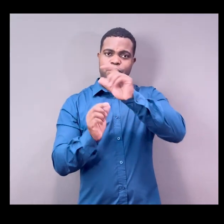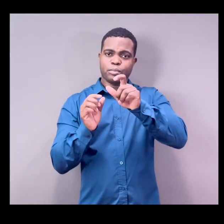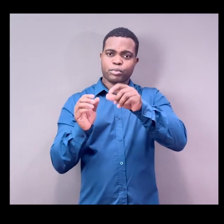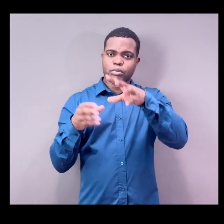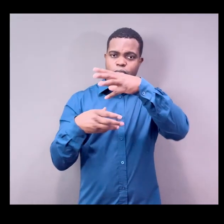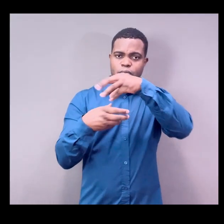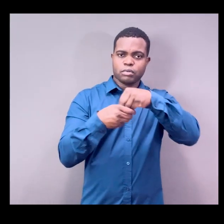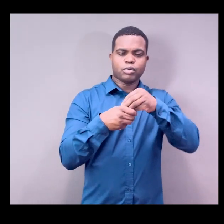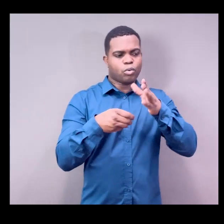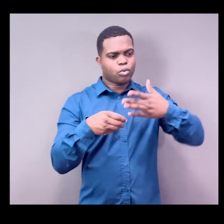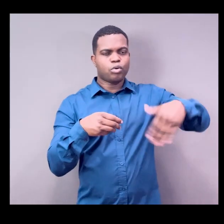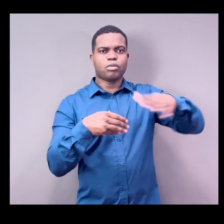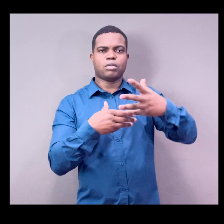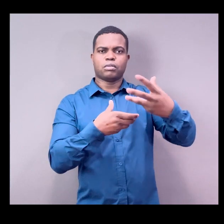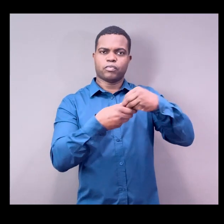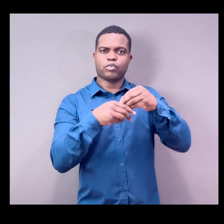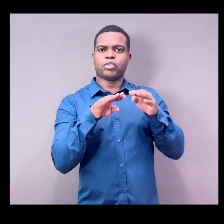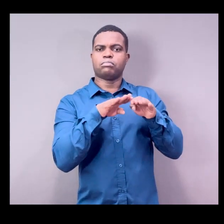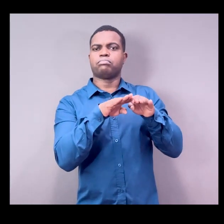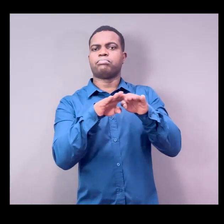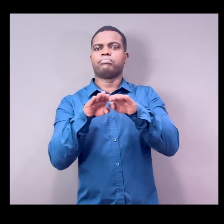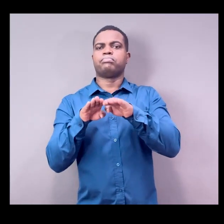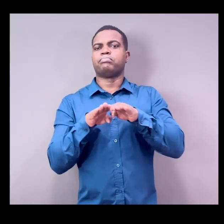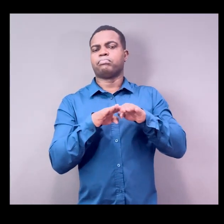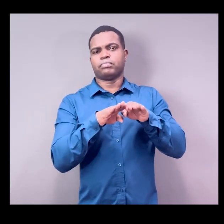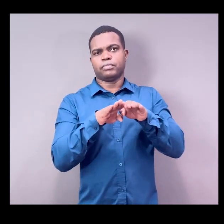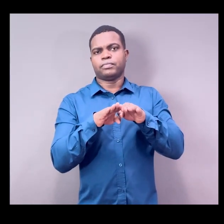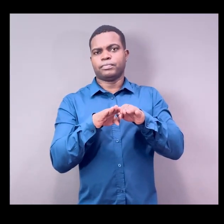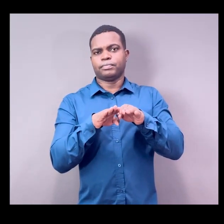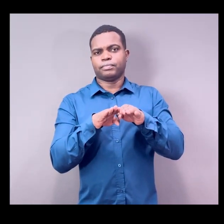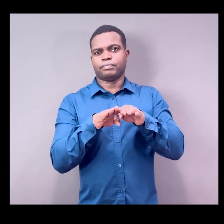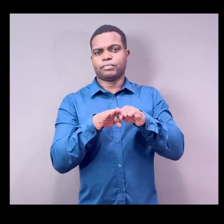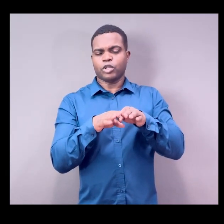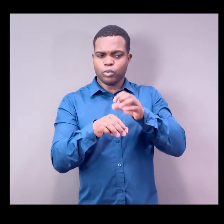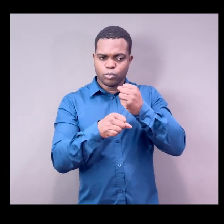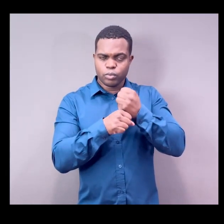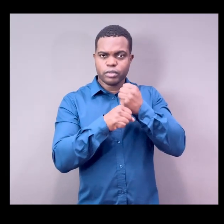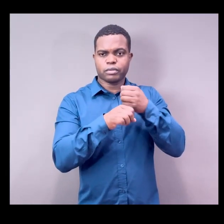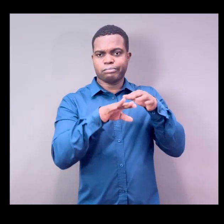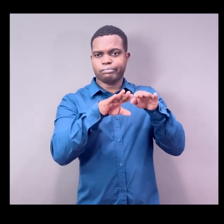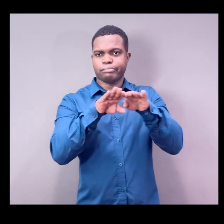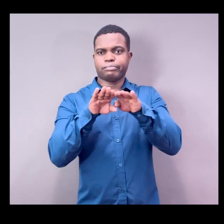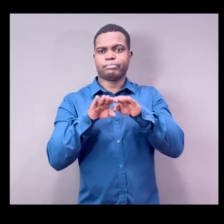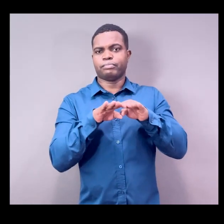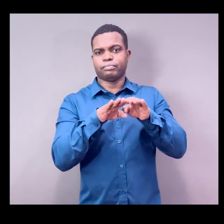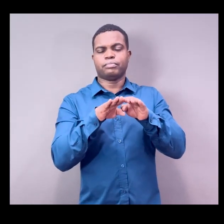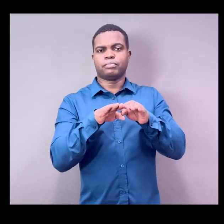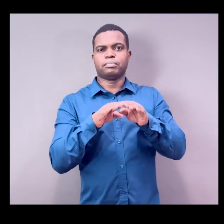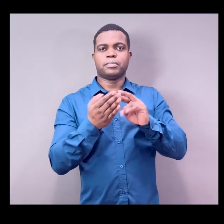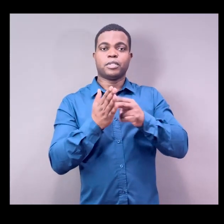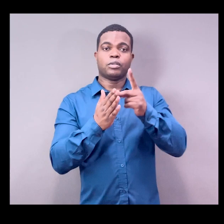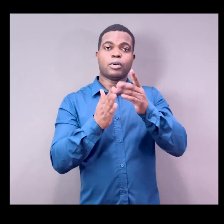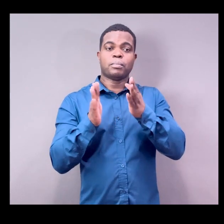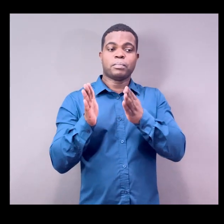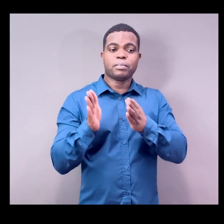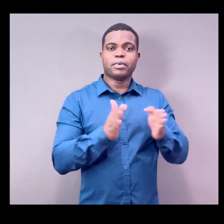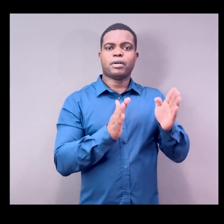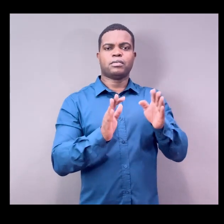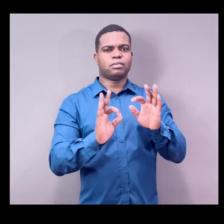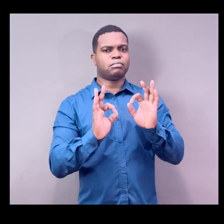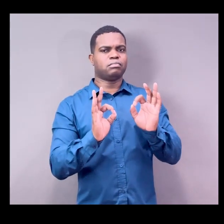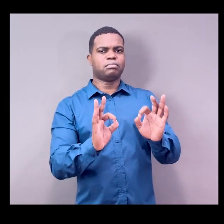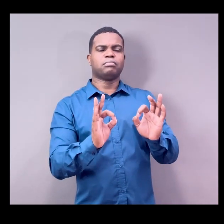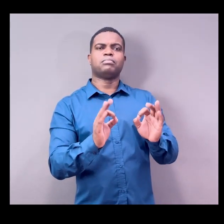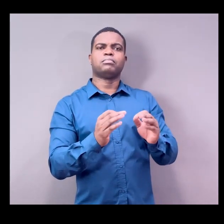people that are involved in your community engagement initiative meaningfully. So you need to plan that as